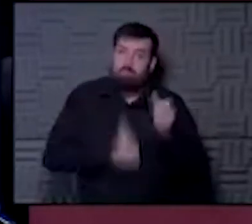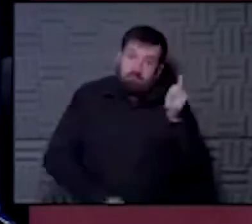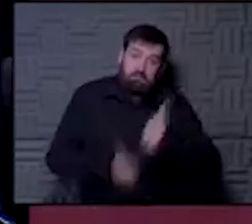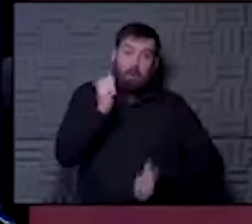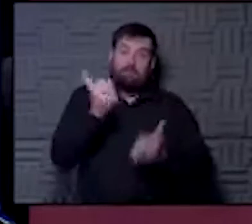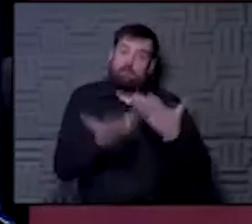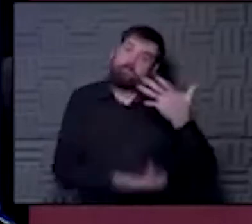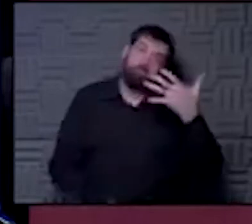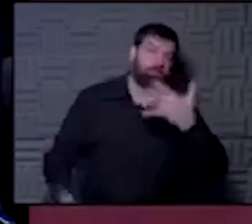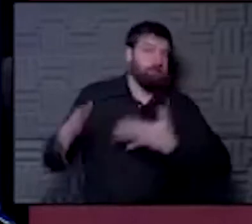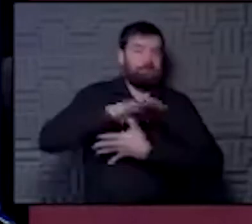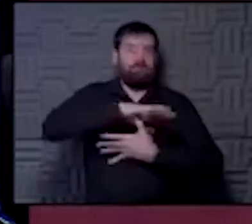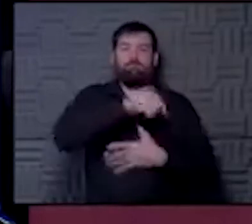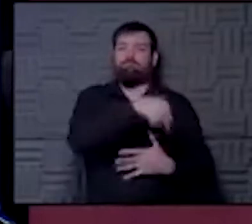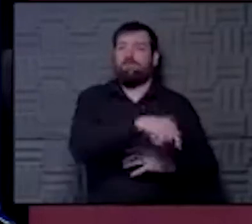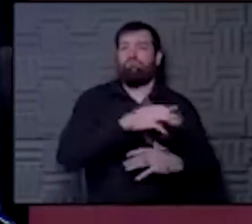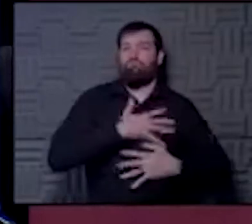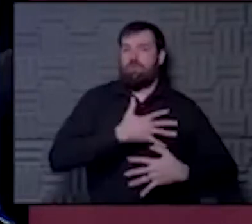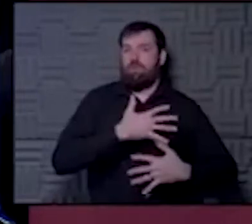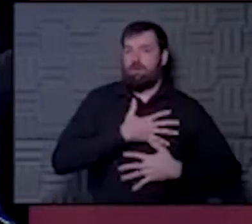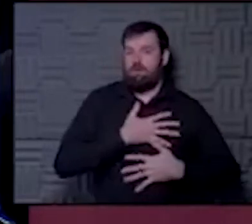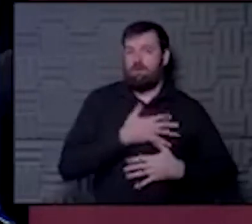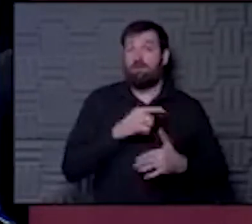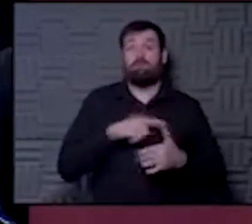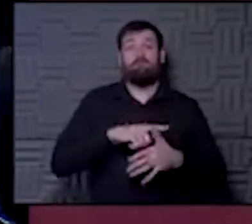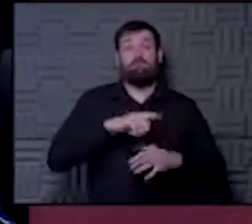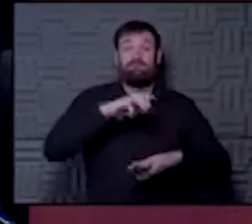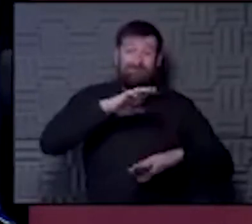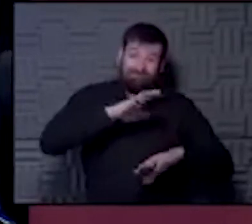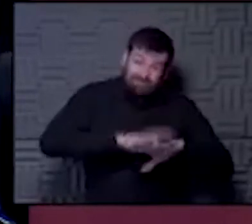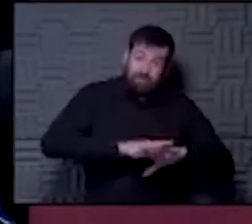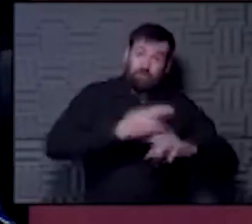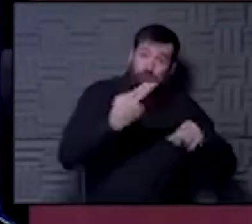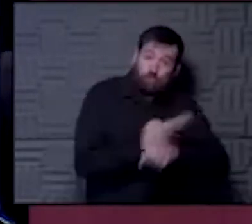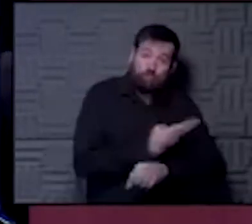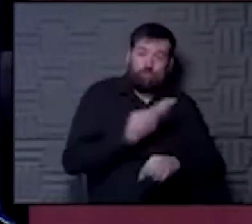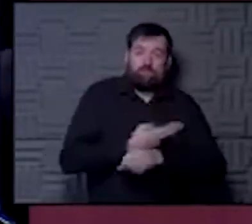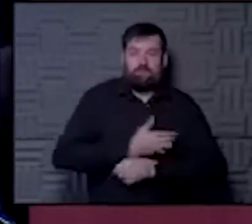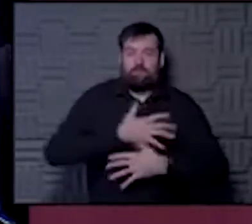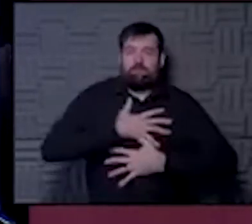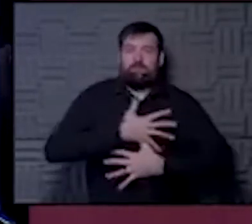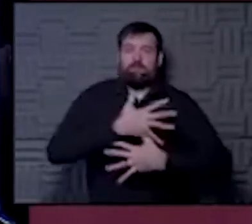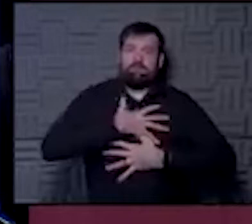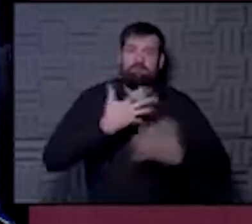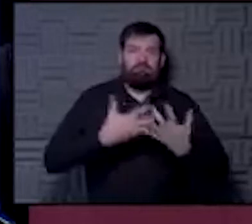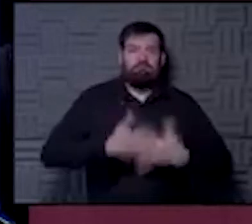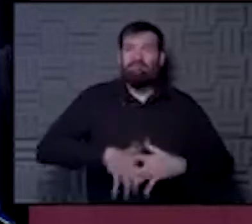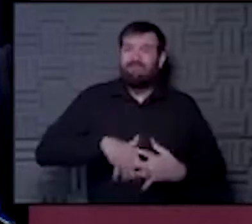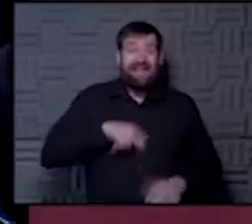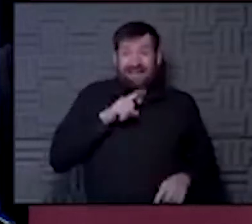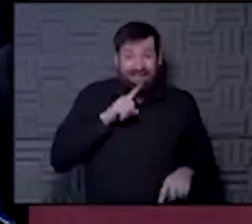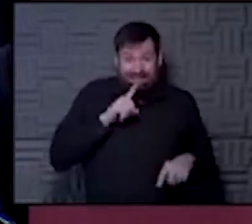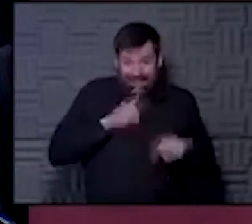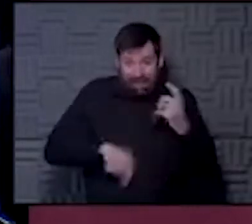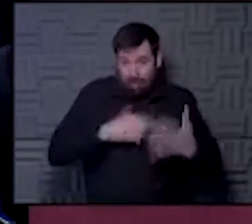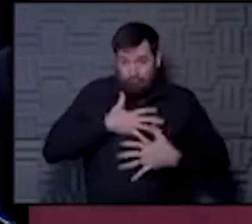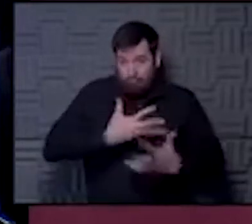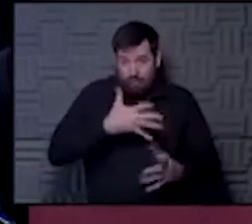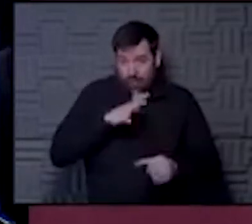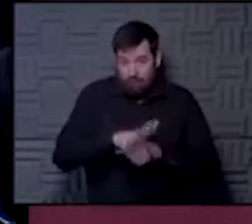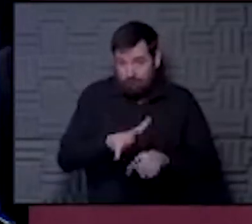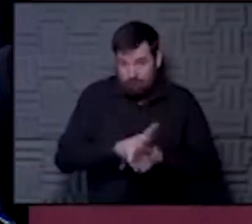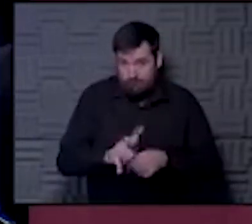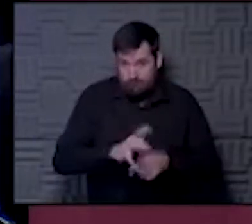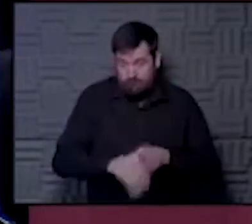in the ICU have breathing problems. They're either on mechanical ventilation because their lungs can't sustain their own life with their own lungs. They need help